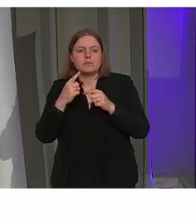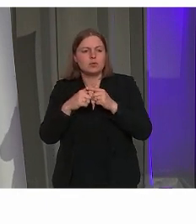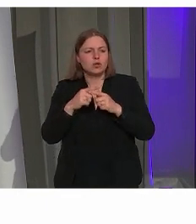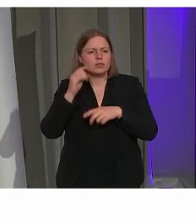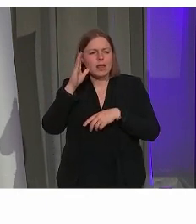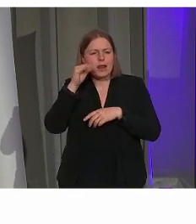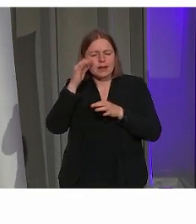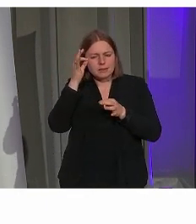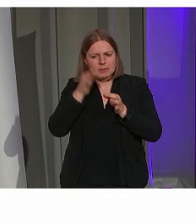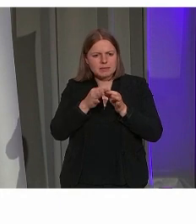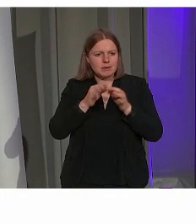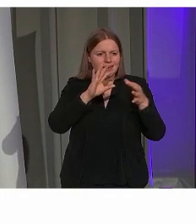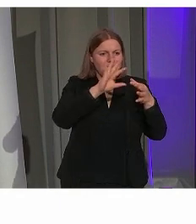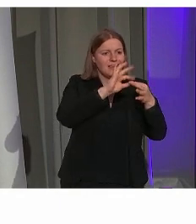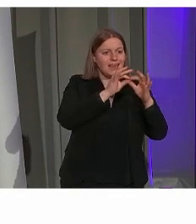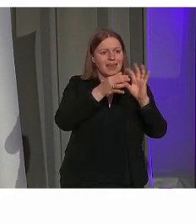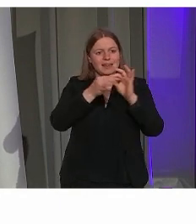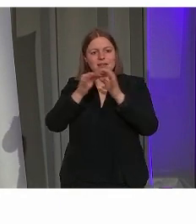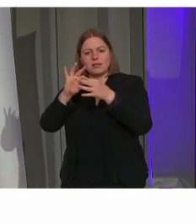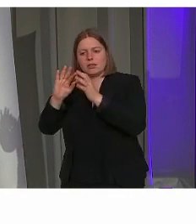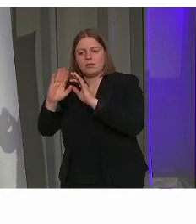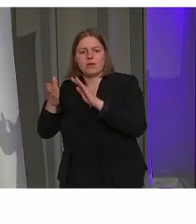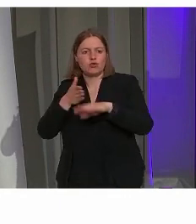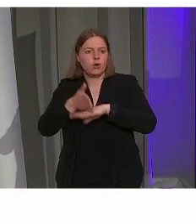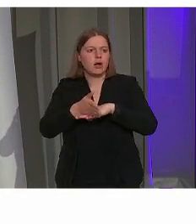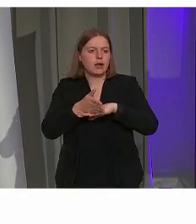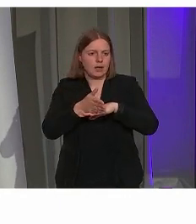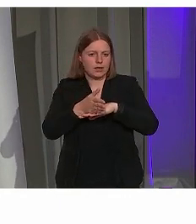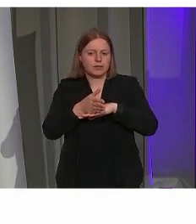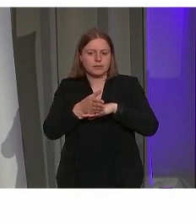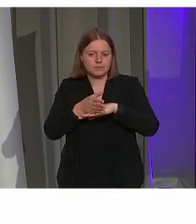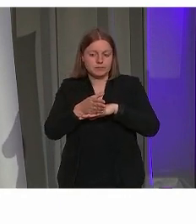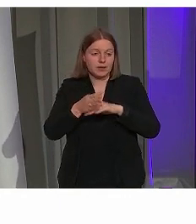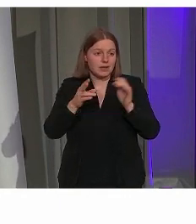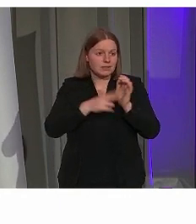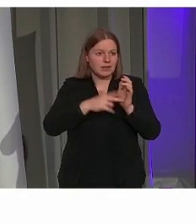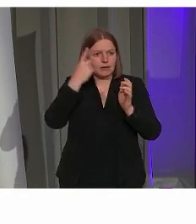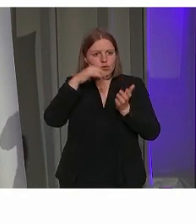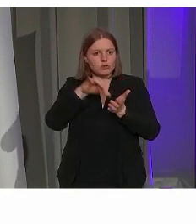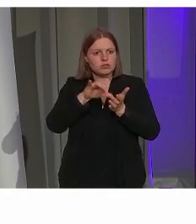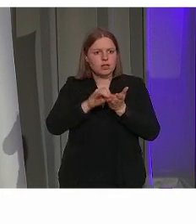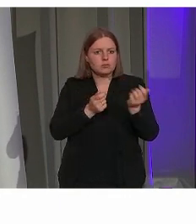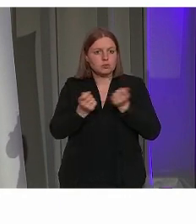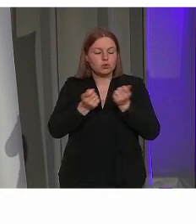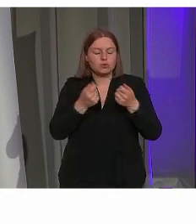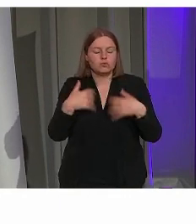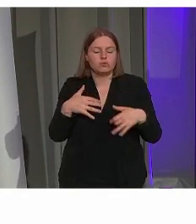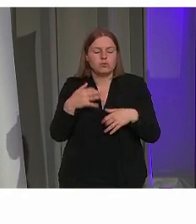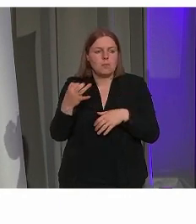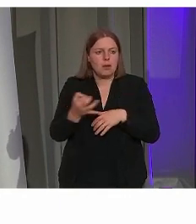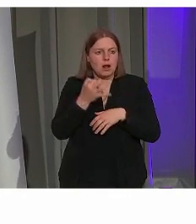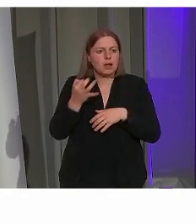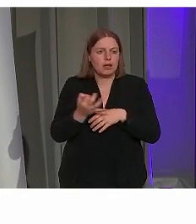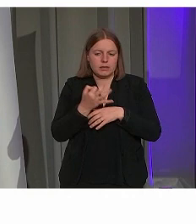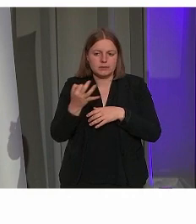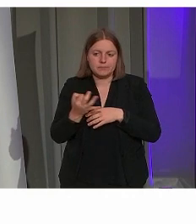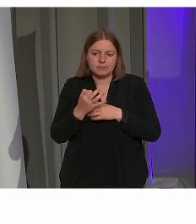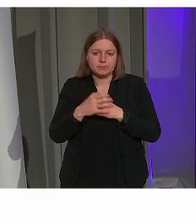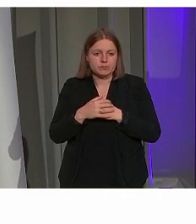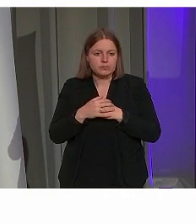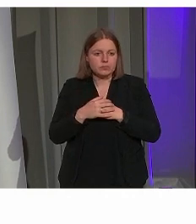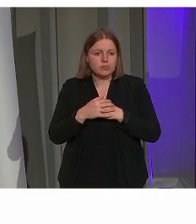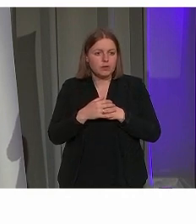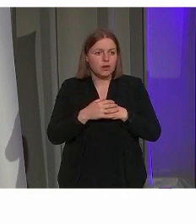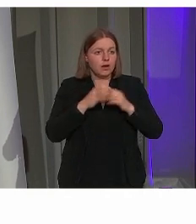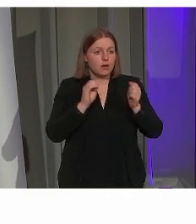leave room for changes as well. And then the last important thing is the accessibility chain. This is